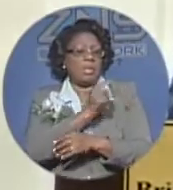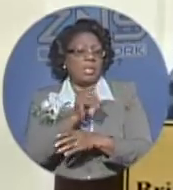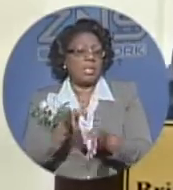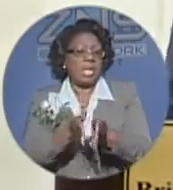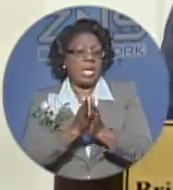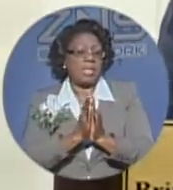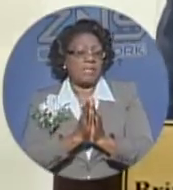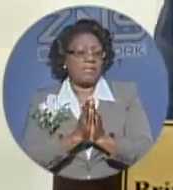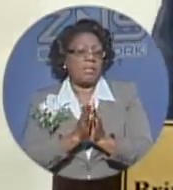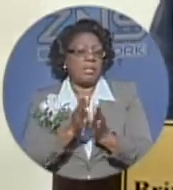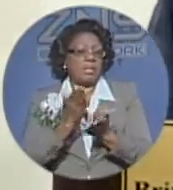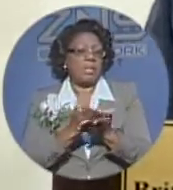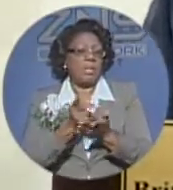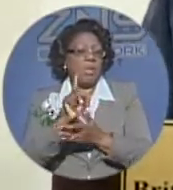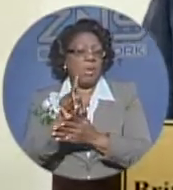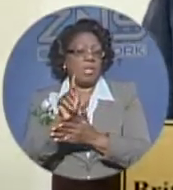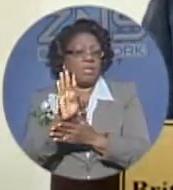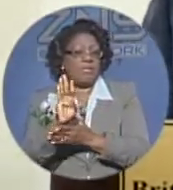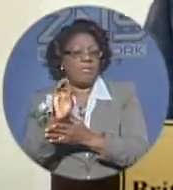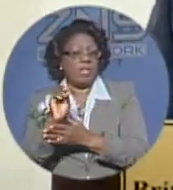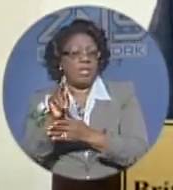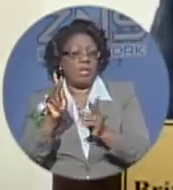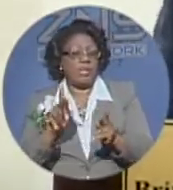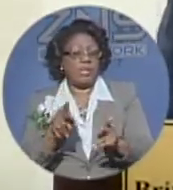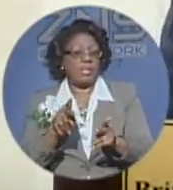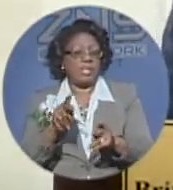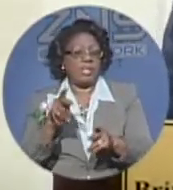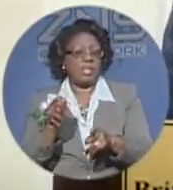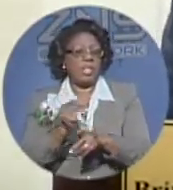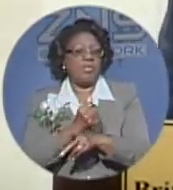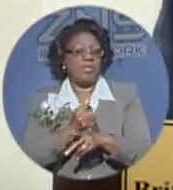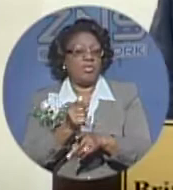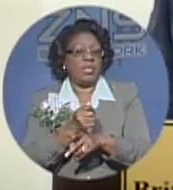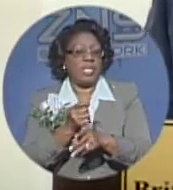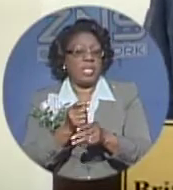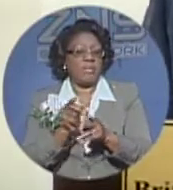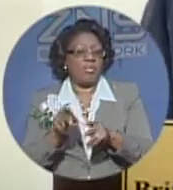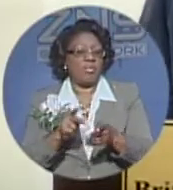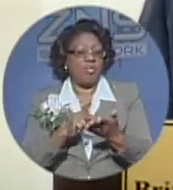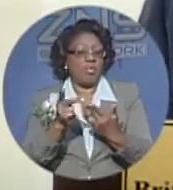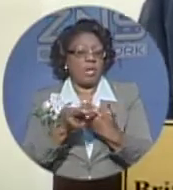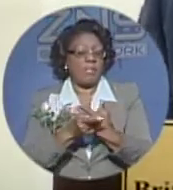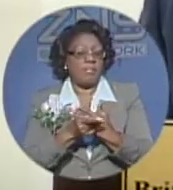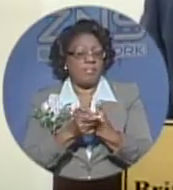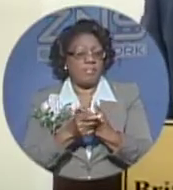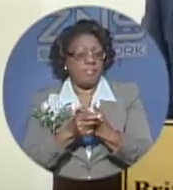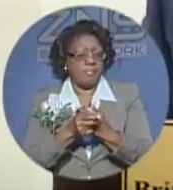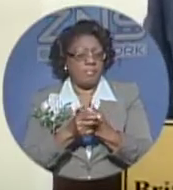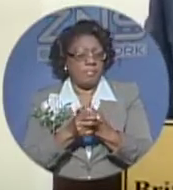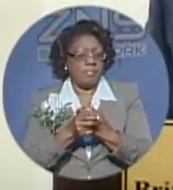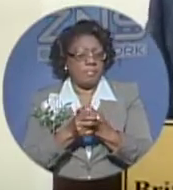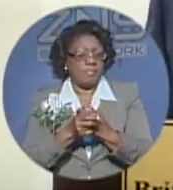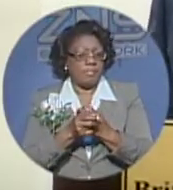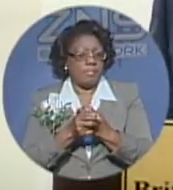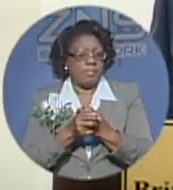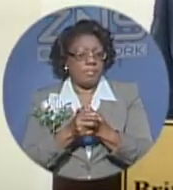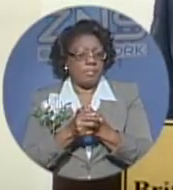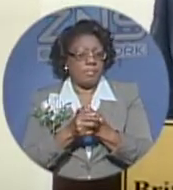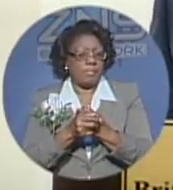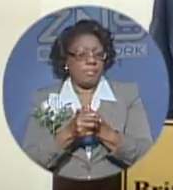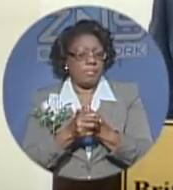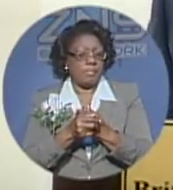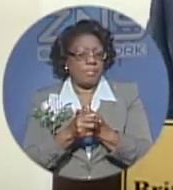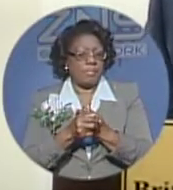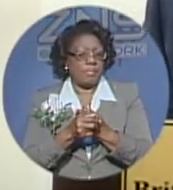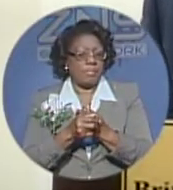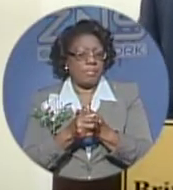143 trainees, 40 odd of whom will be trained to perform duties required in the critical care